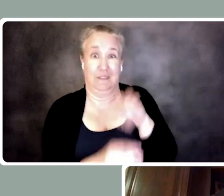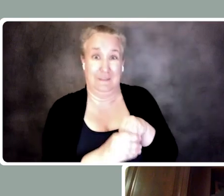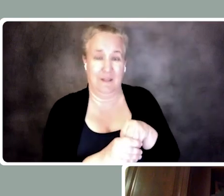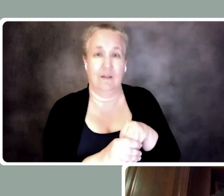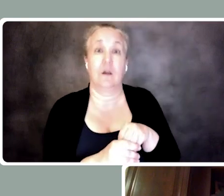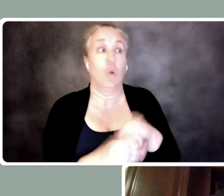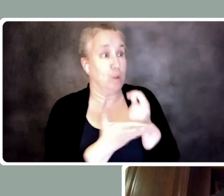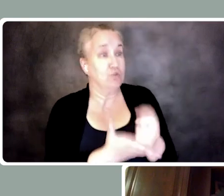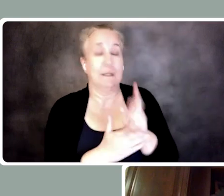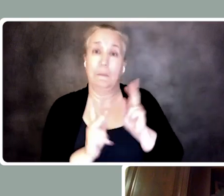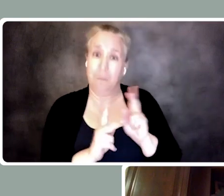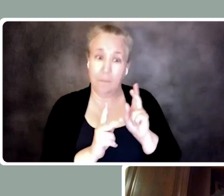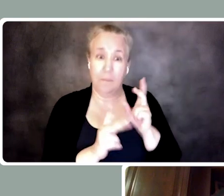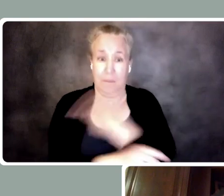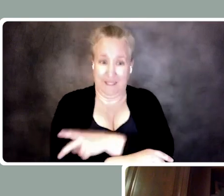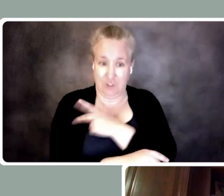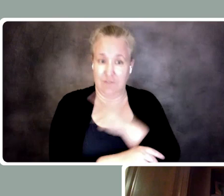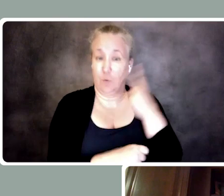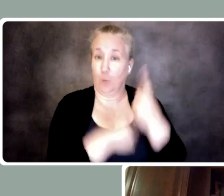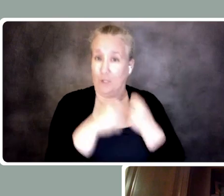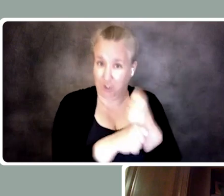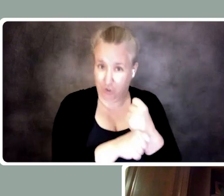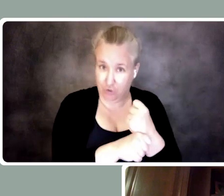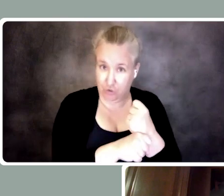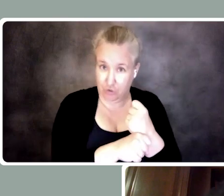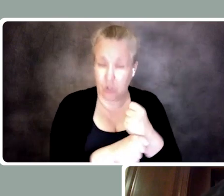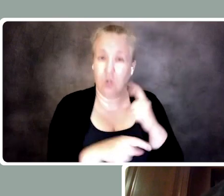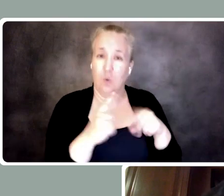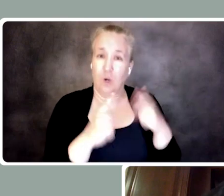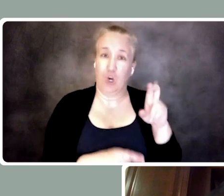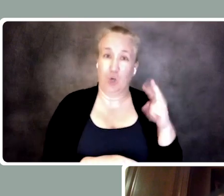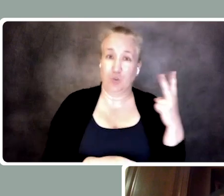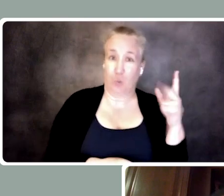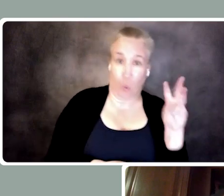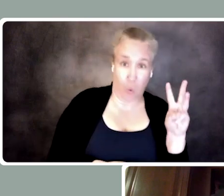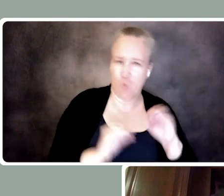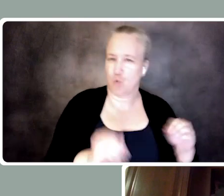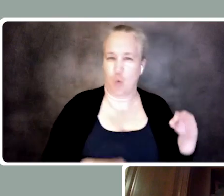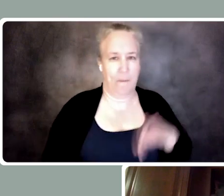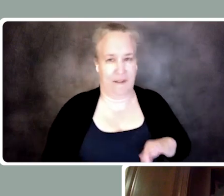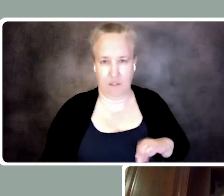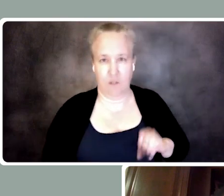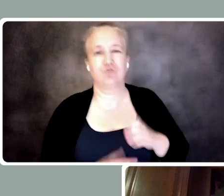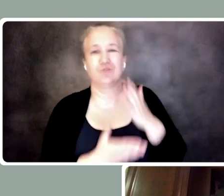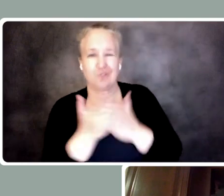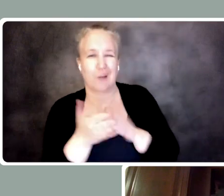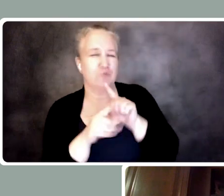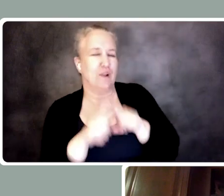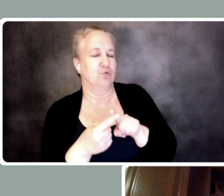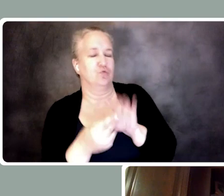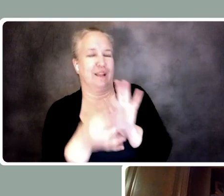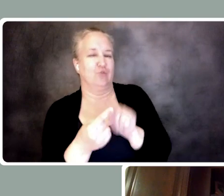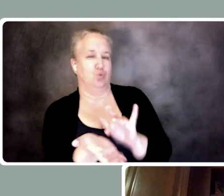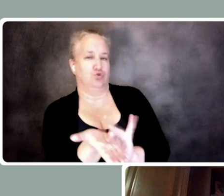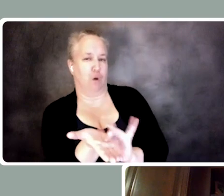treated patients with Herceptin for a year when they were HER2 low, did not show a benefit. So some of it is also drug related. And HER2